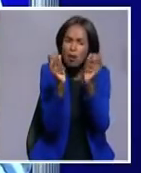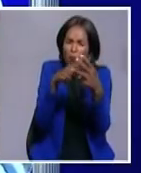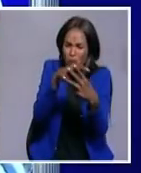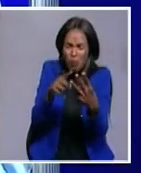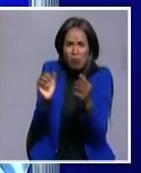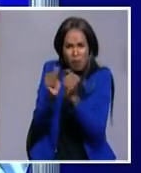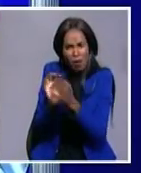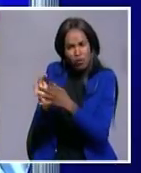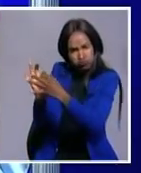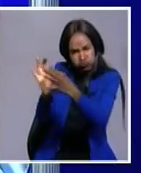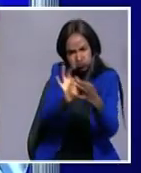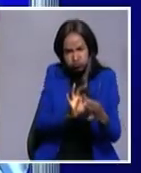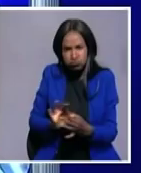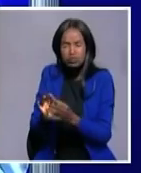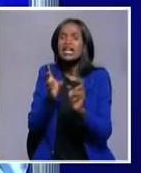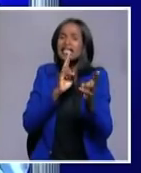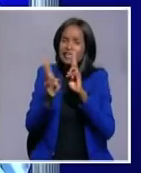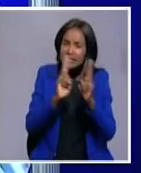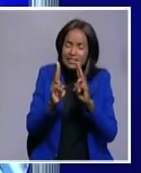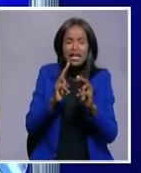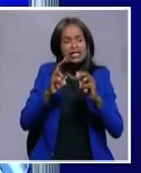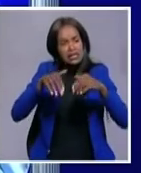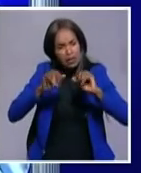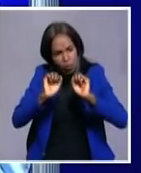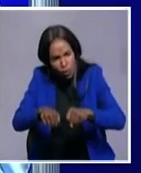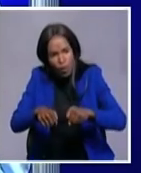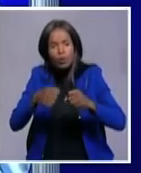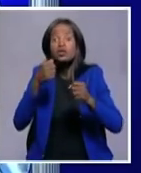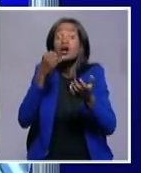come together and then discuss and agree how to resolve this situation.